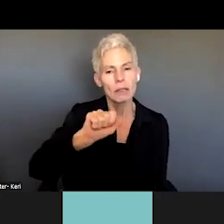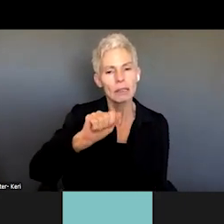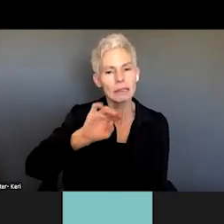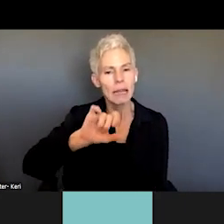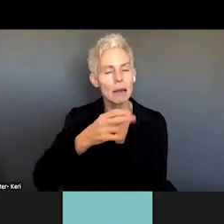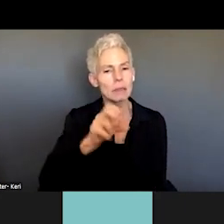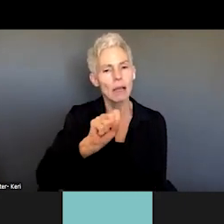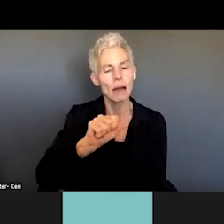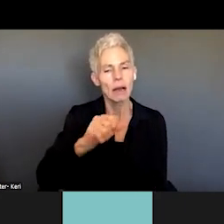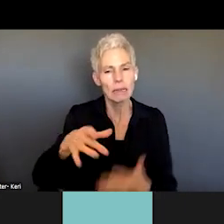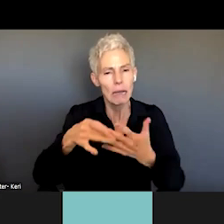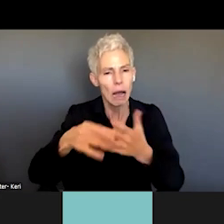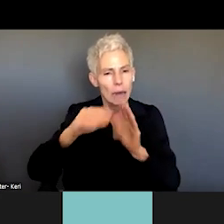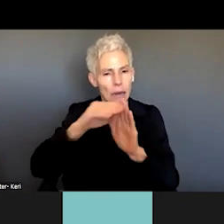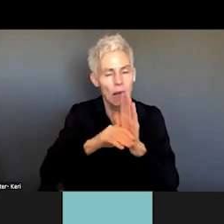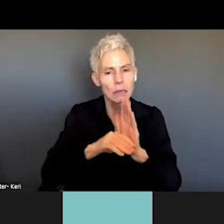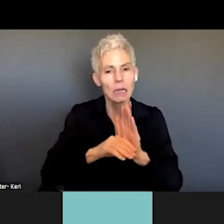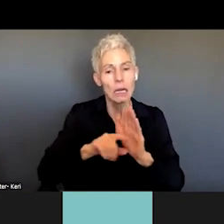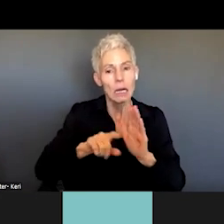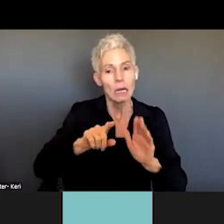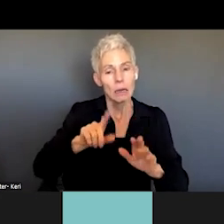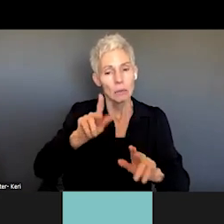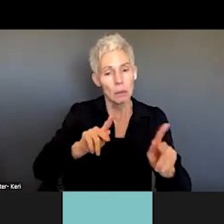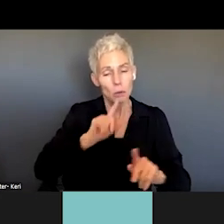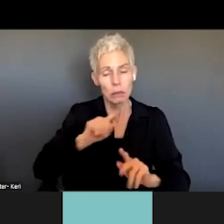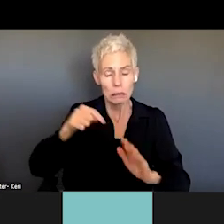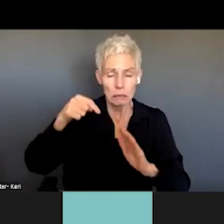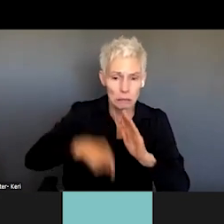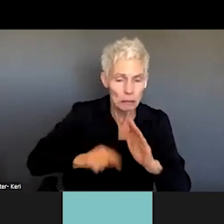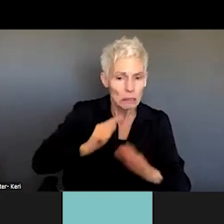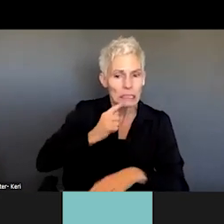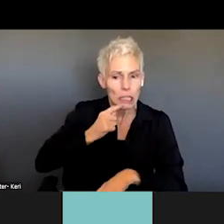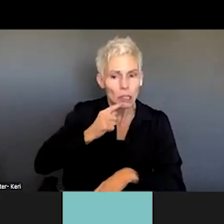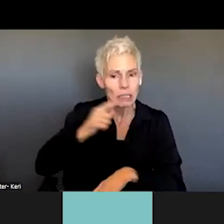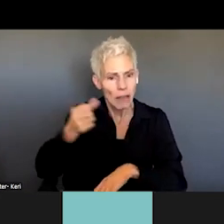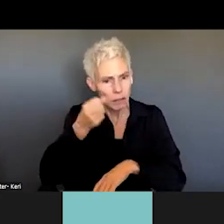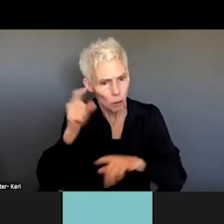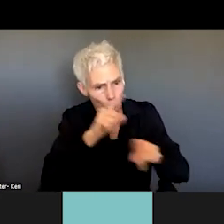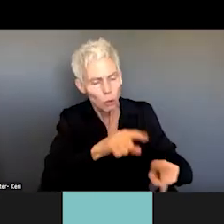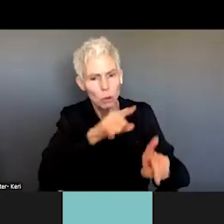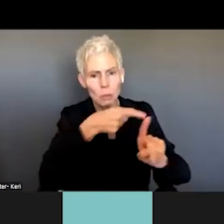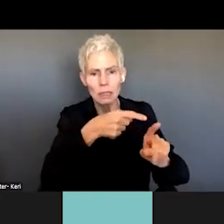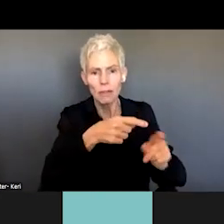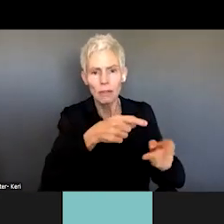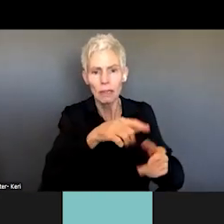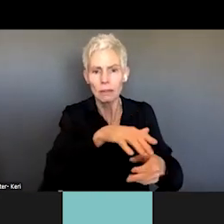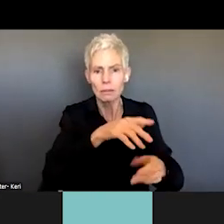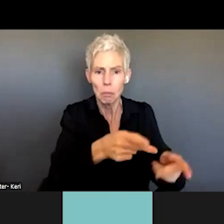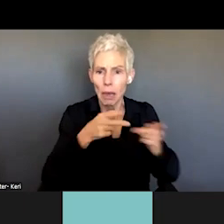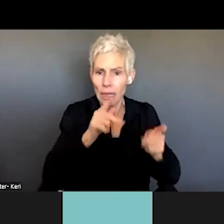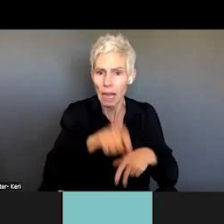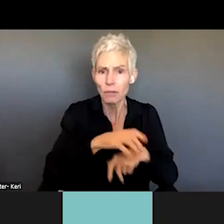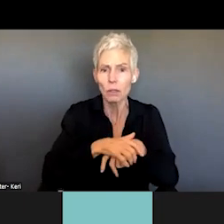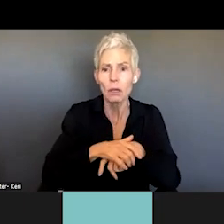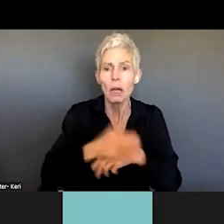people to go when they are at that higher acuity. In a perfect day, hopefully someday, as Chuck was mentioning, we